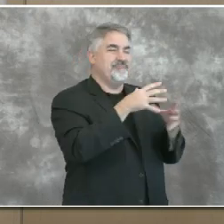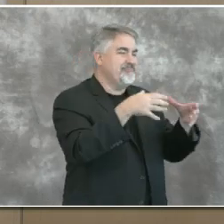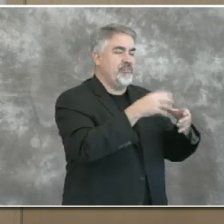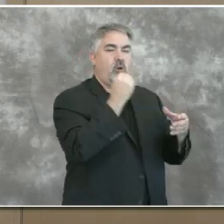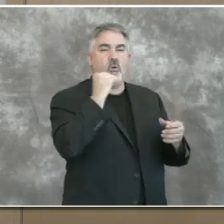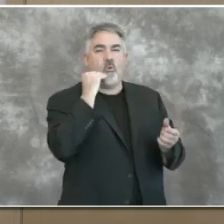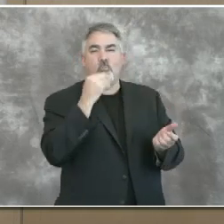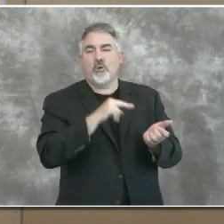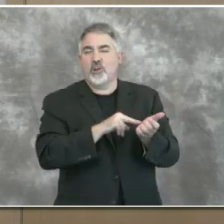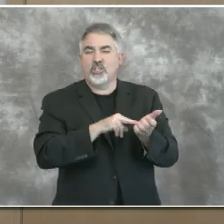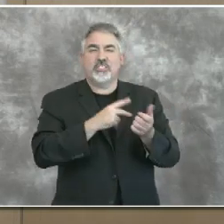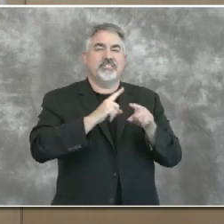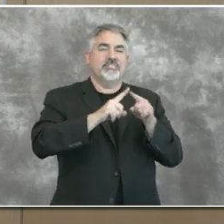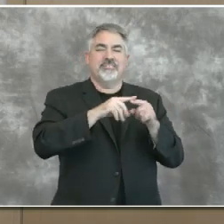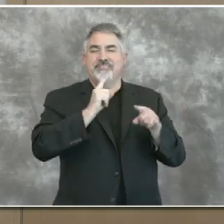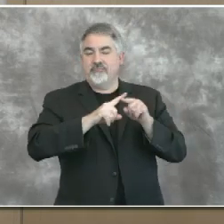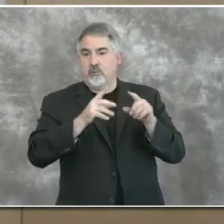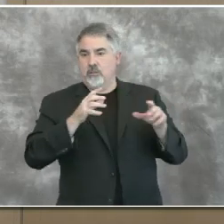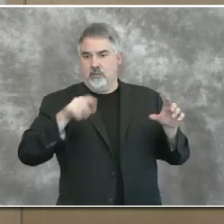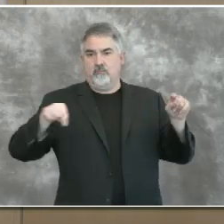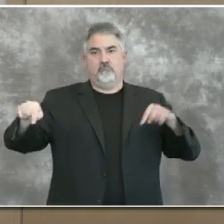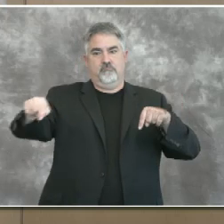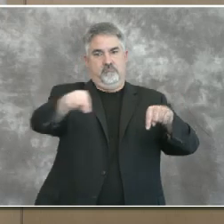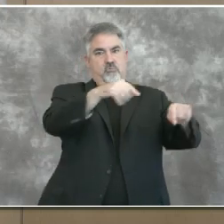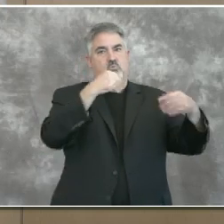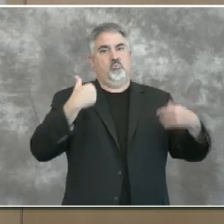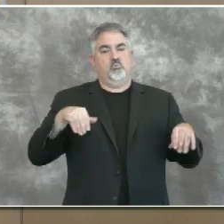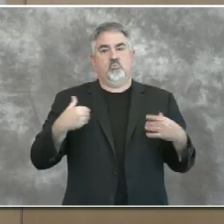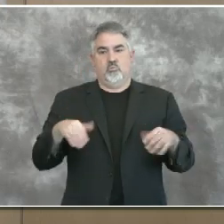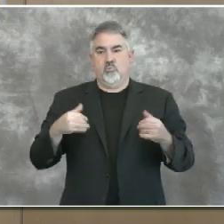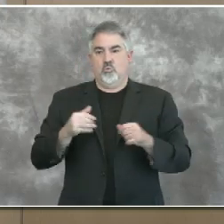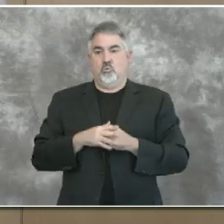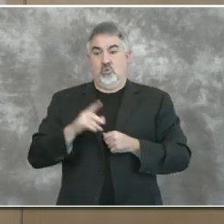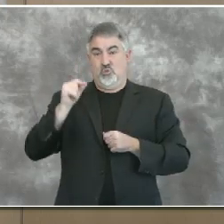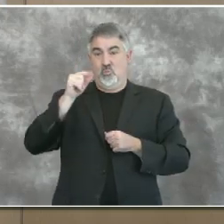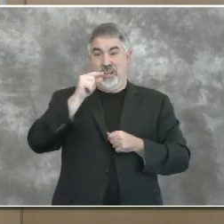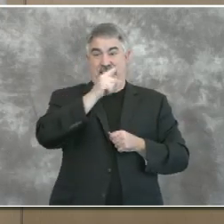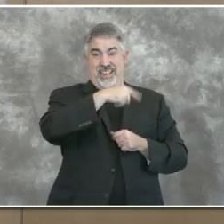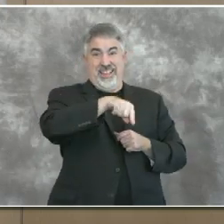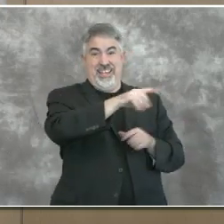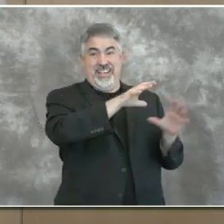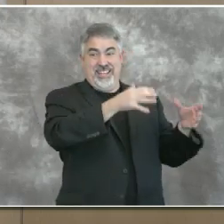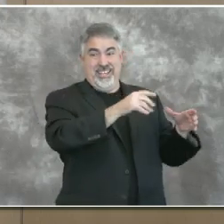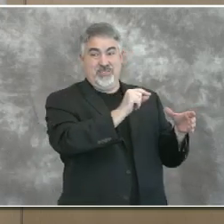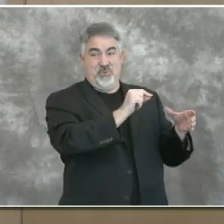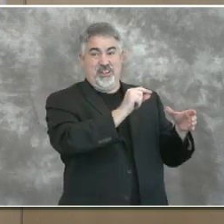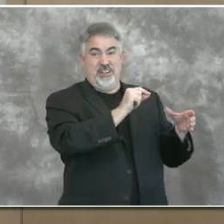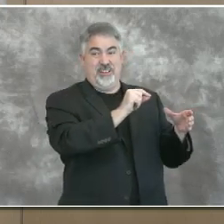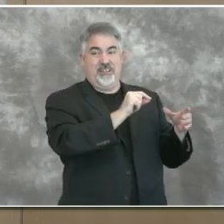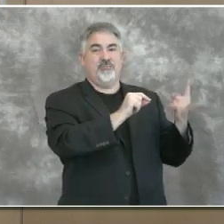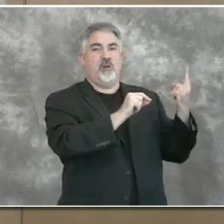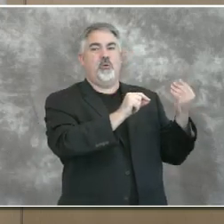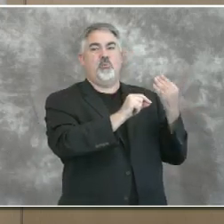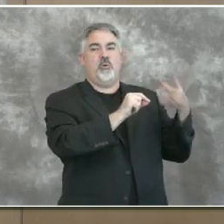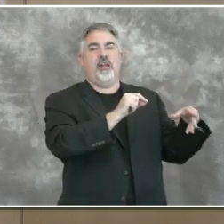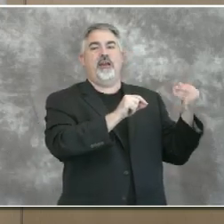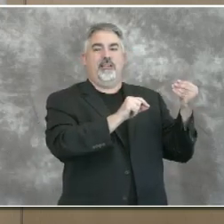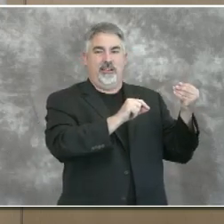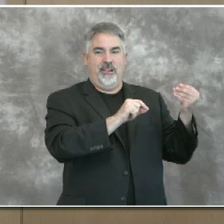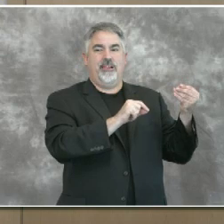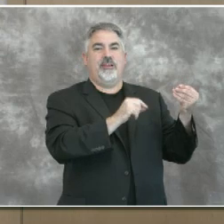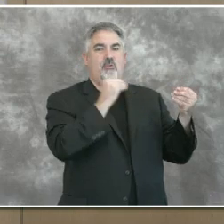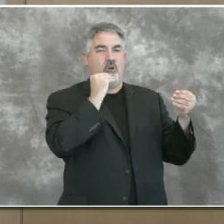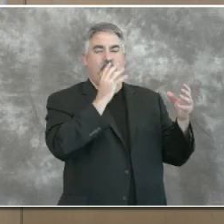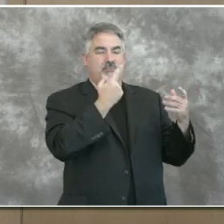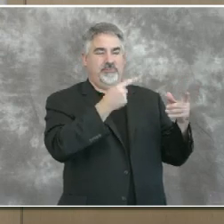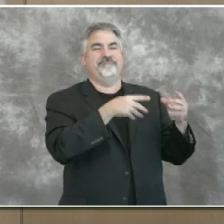confirmed outbreaks. This includes 20 outbreaks in congregate facilities with 1 new outbreak, representing 182